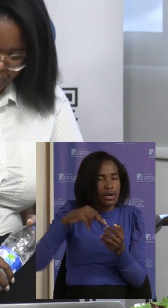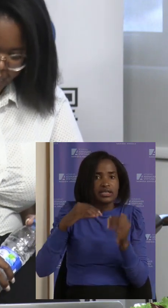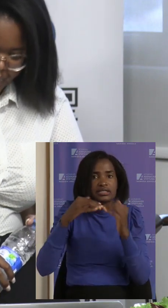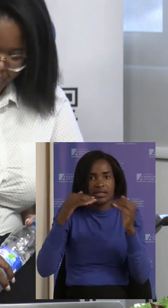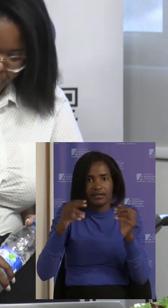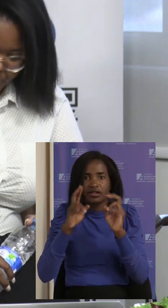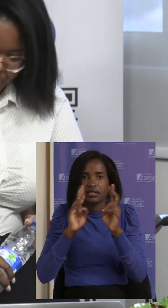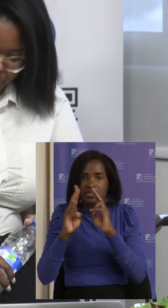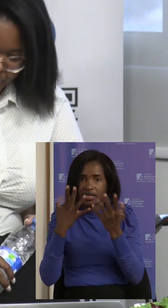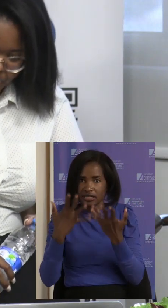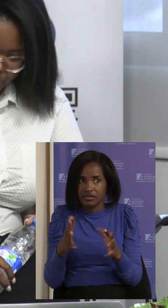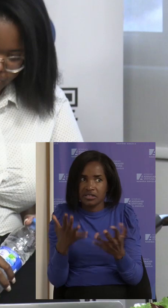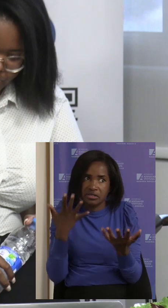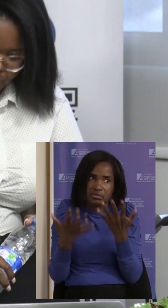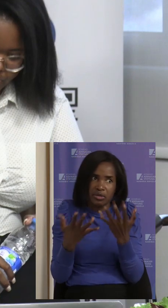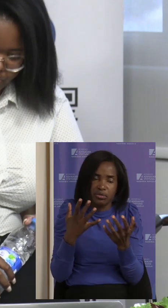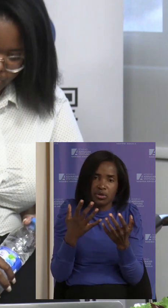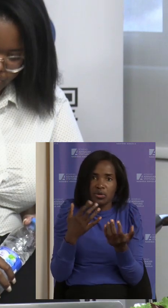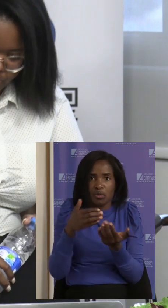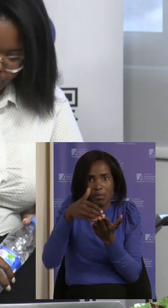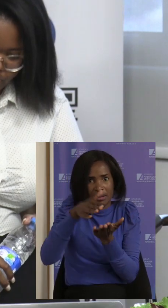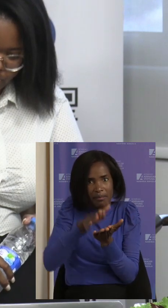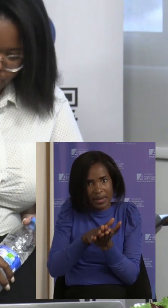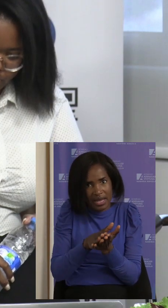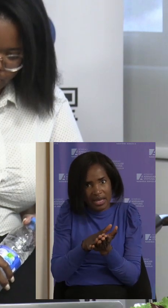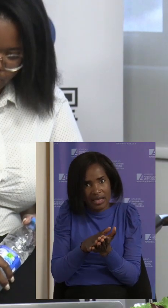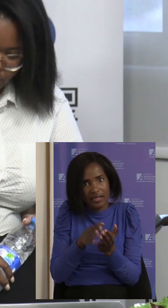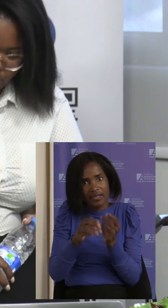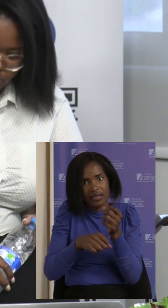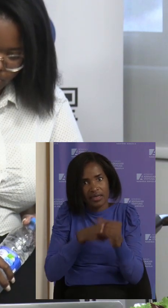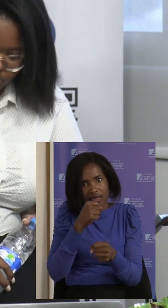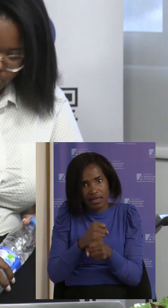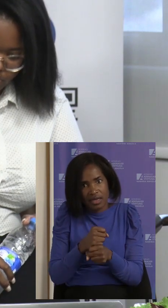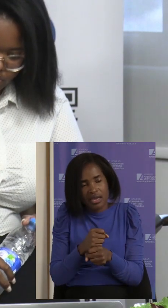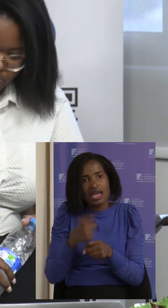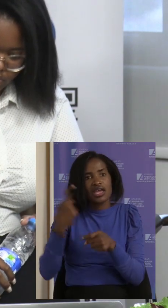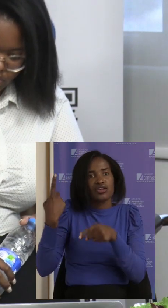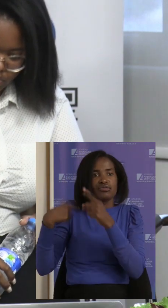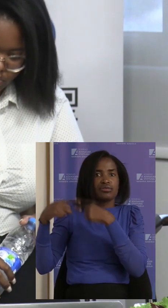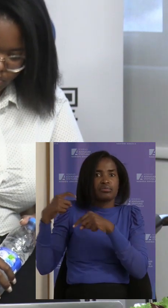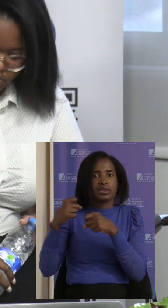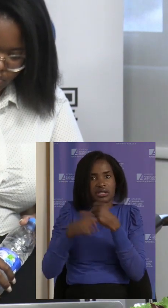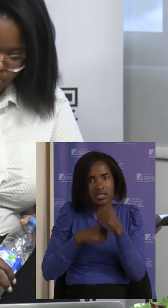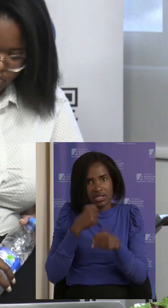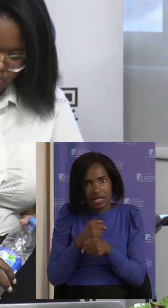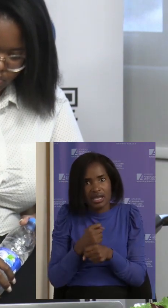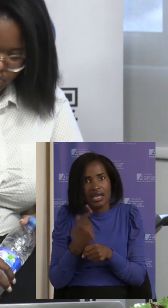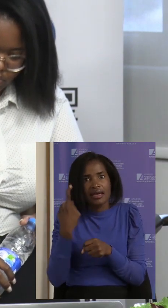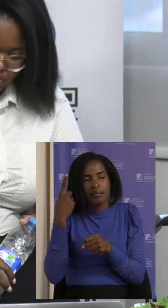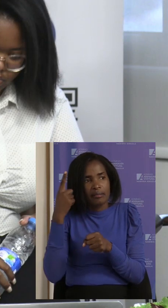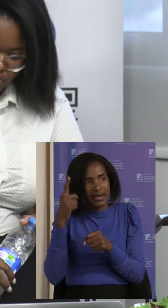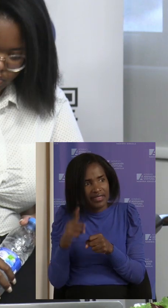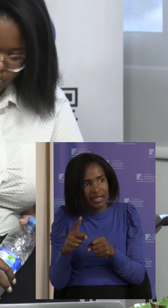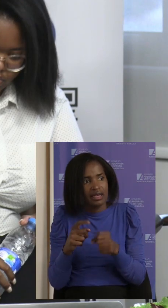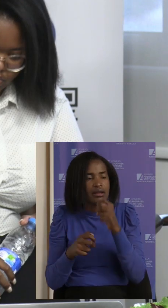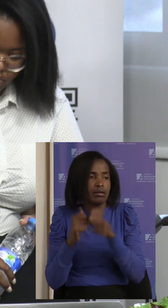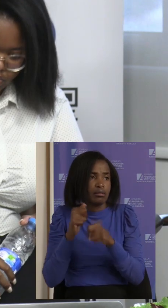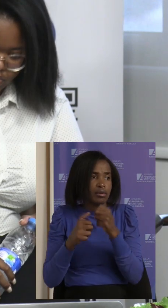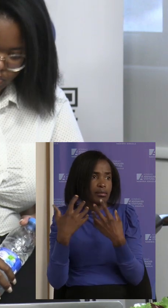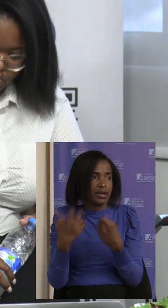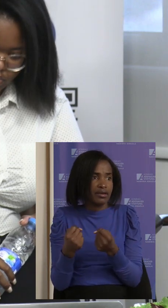whether we were supposed to suspend an entire year and repeat an entire year. But then you create a bottleneck at